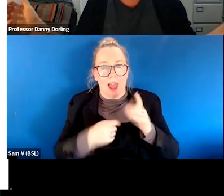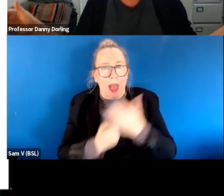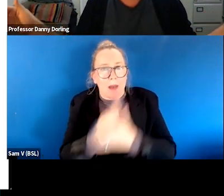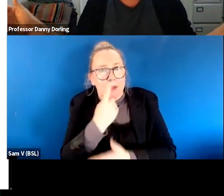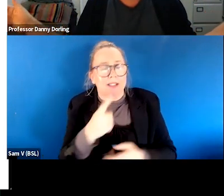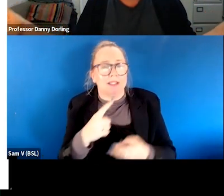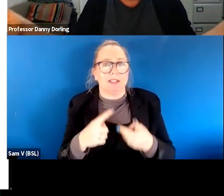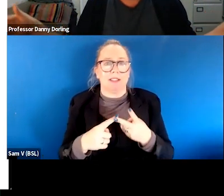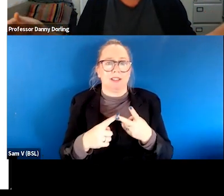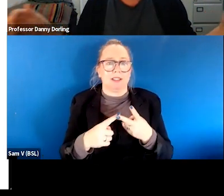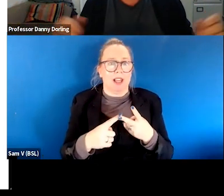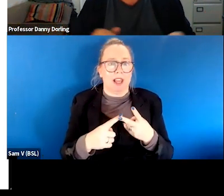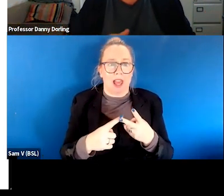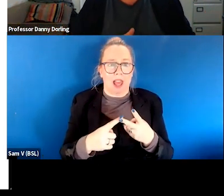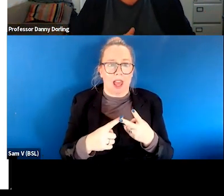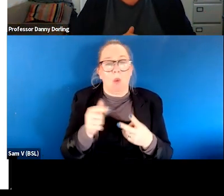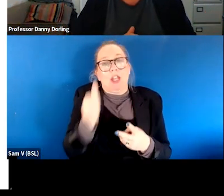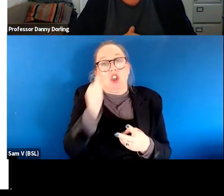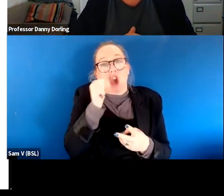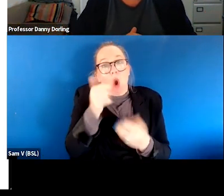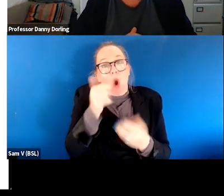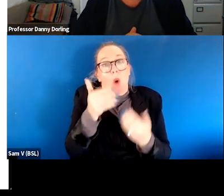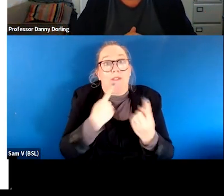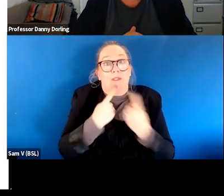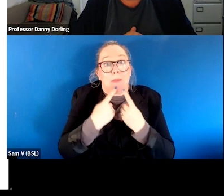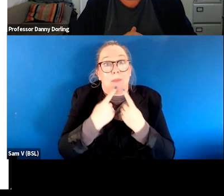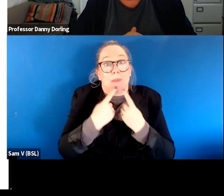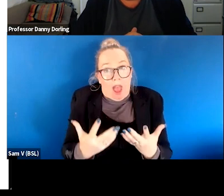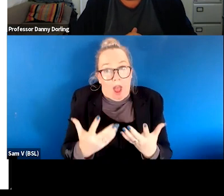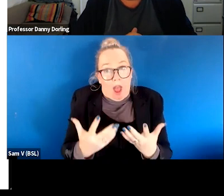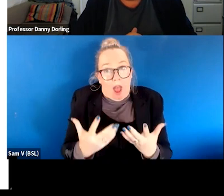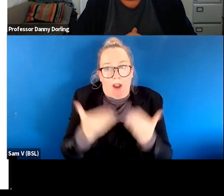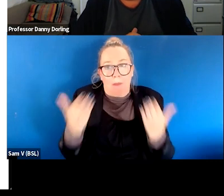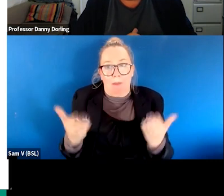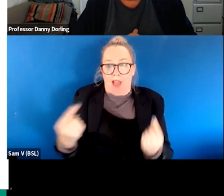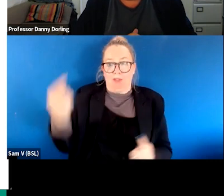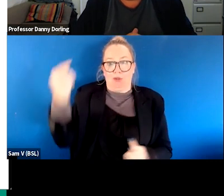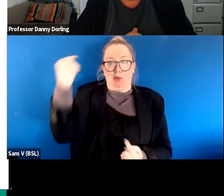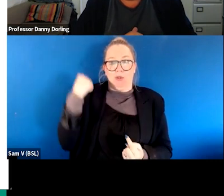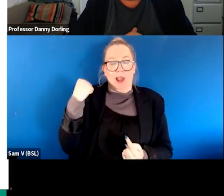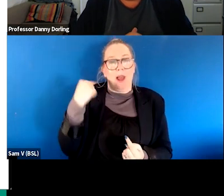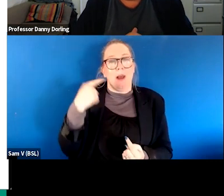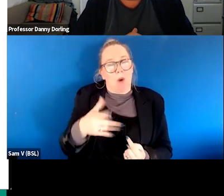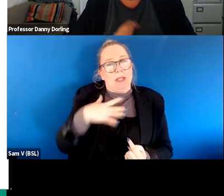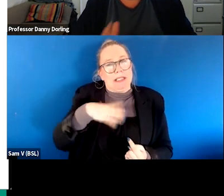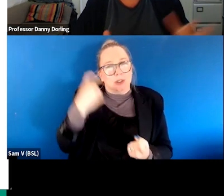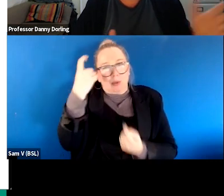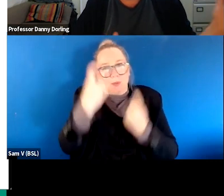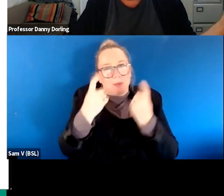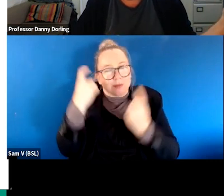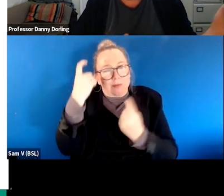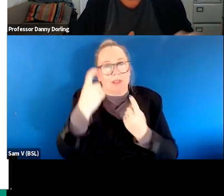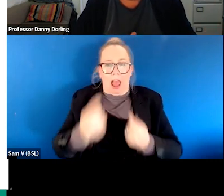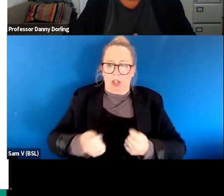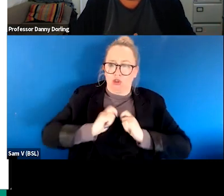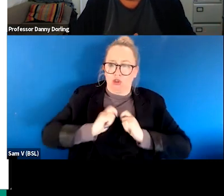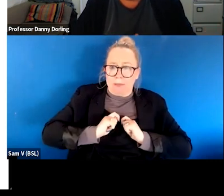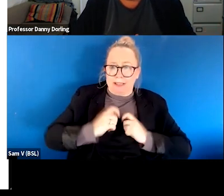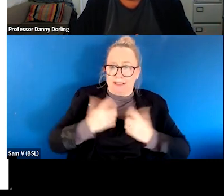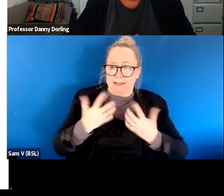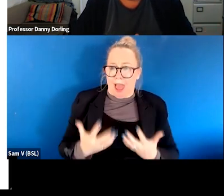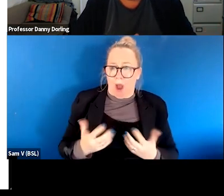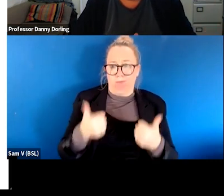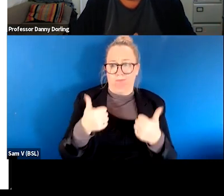this disease is and a growing sense of ways in which it can be treated. And so getting it now is much better than getting it 2 years